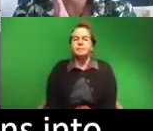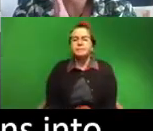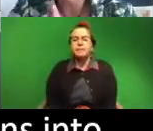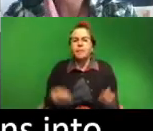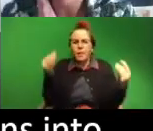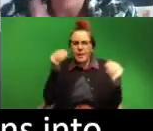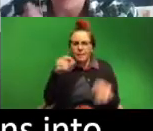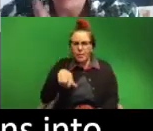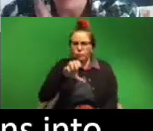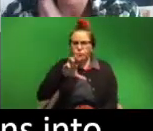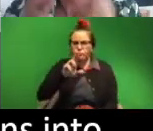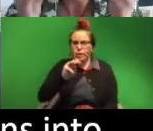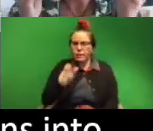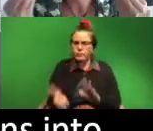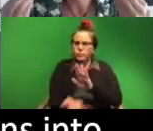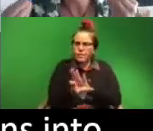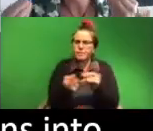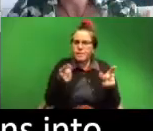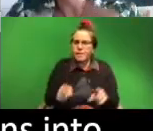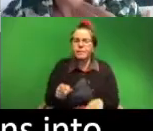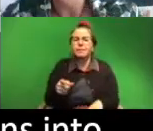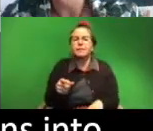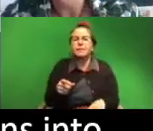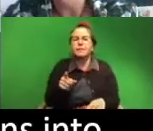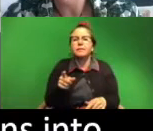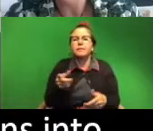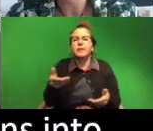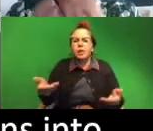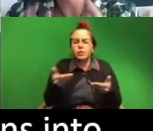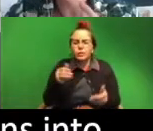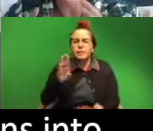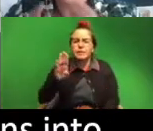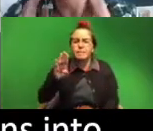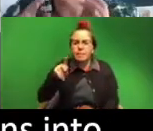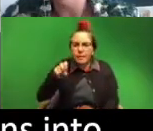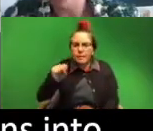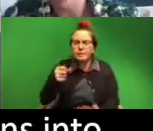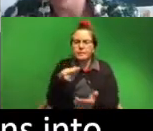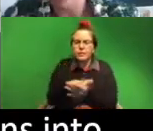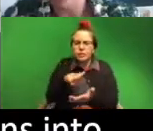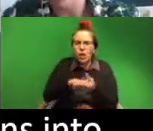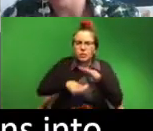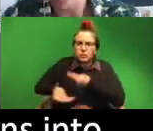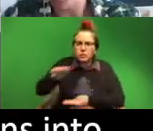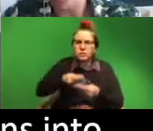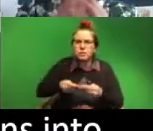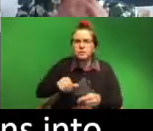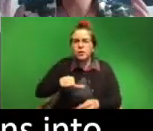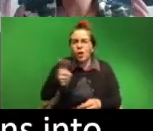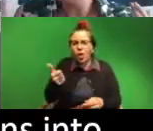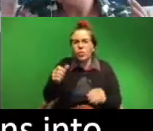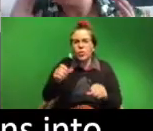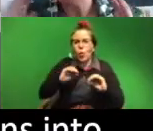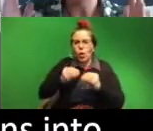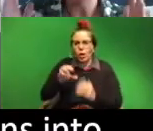being committed, they are also introducing billions of dollars into other organized crime.